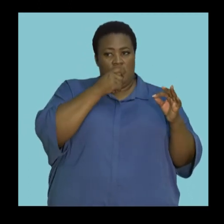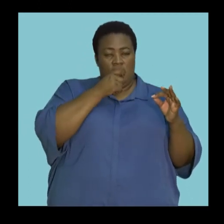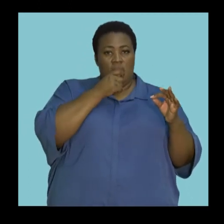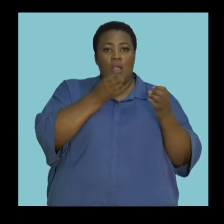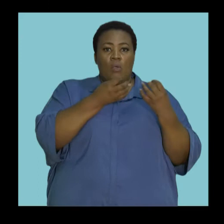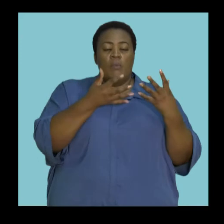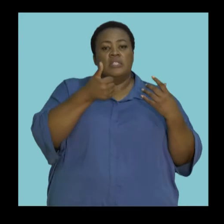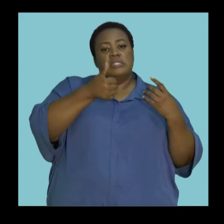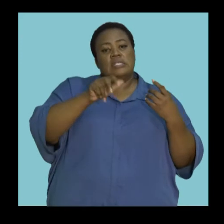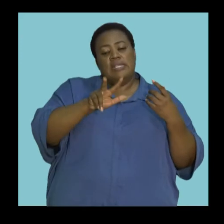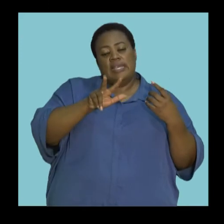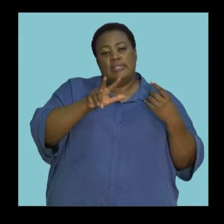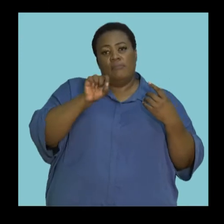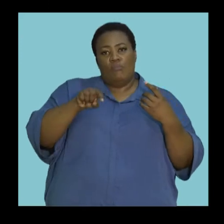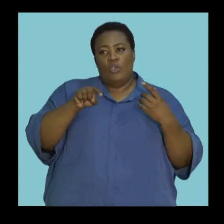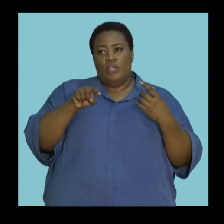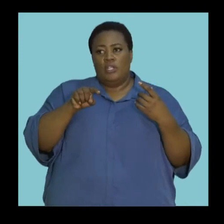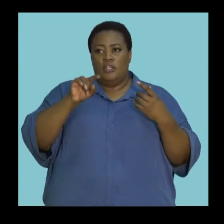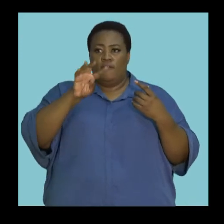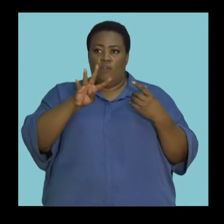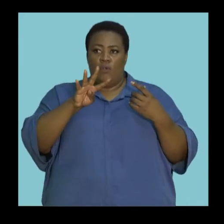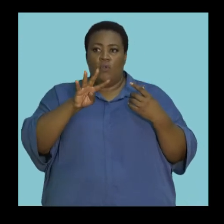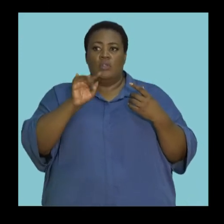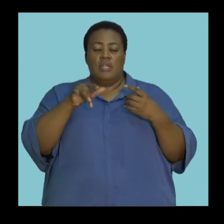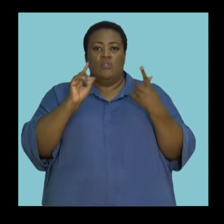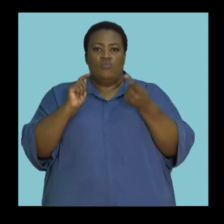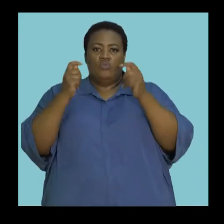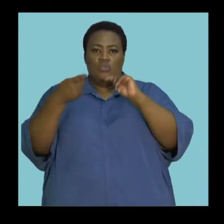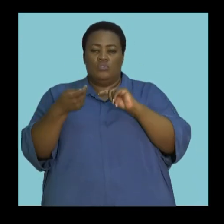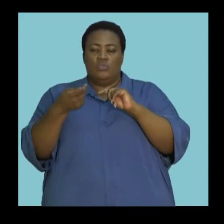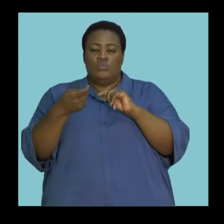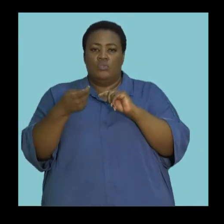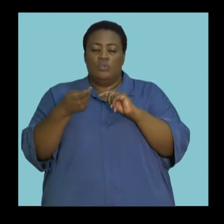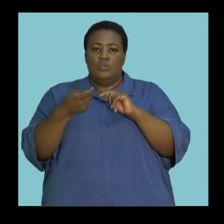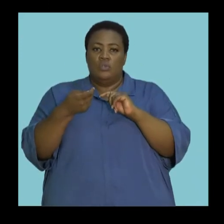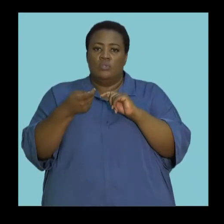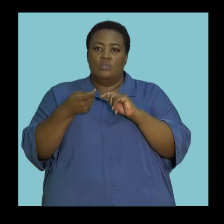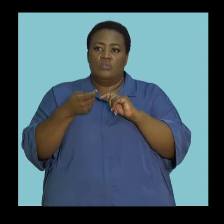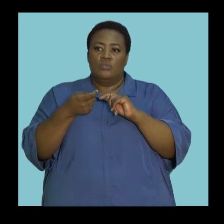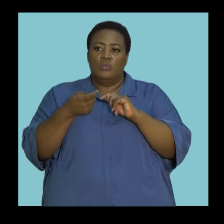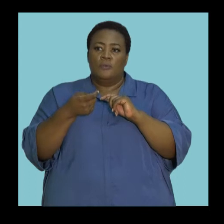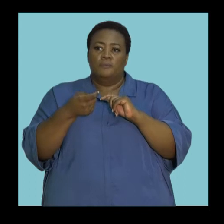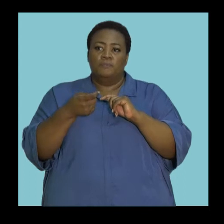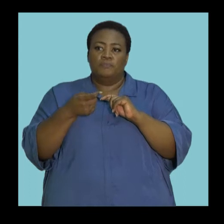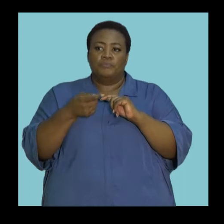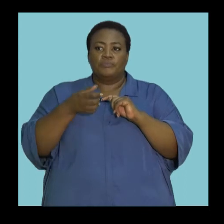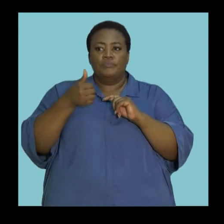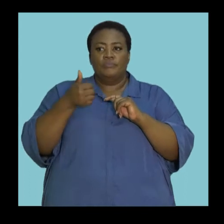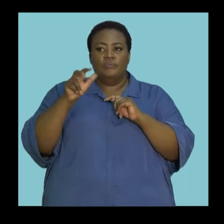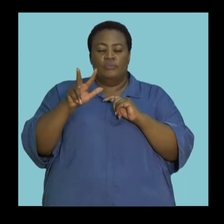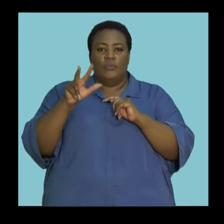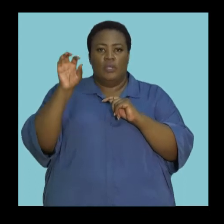of 68.4, and we can see that we rounded that off to the nearest whole number. We also looked